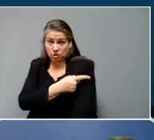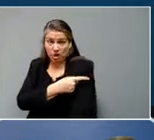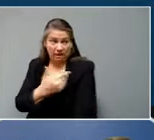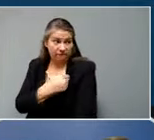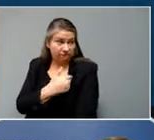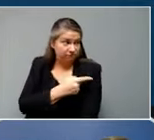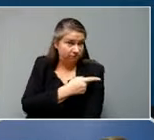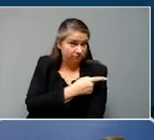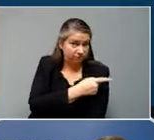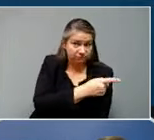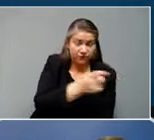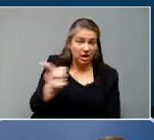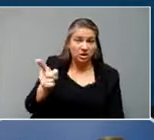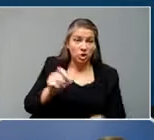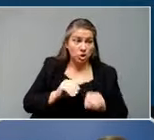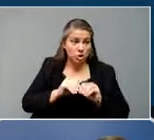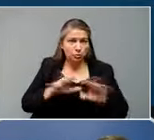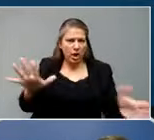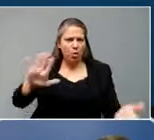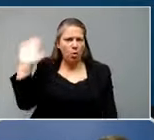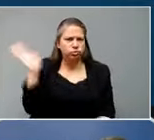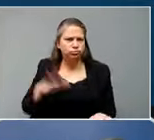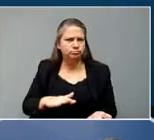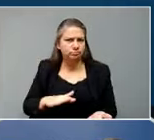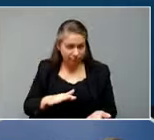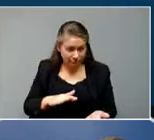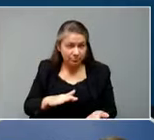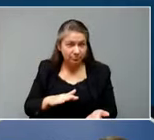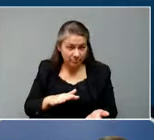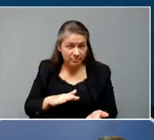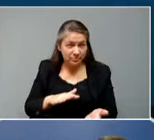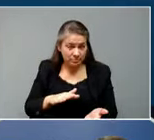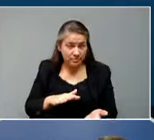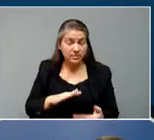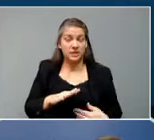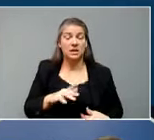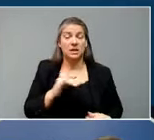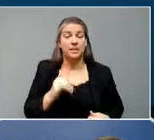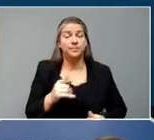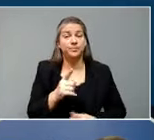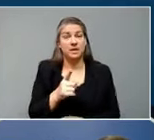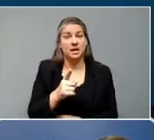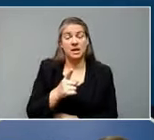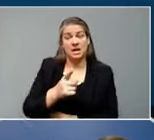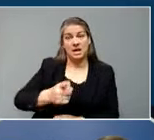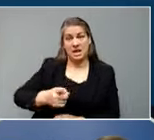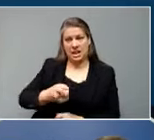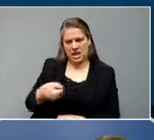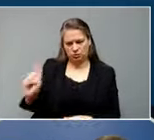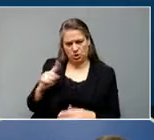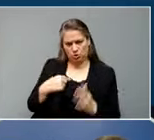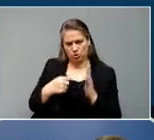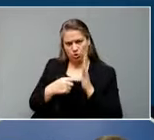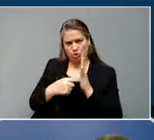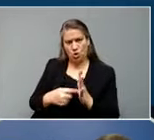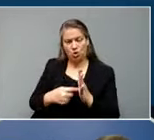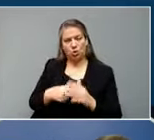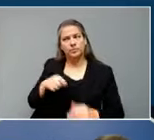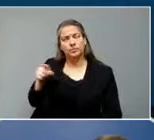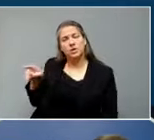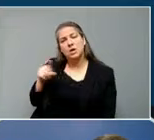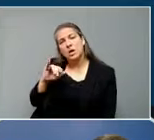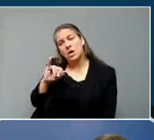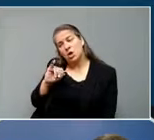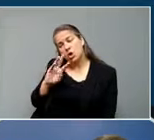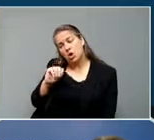we showed you, about a week ago, waning immunity is real. And we have every month more